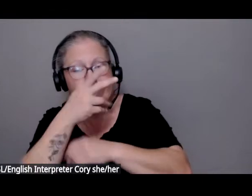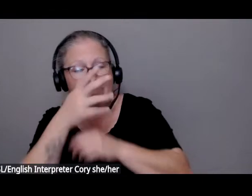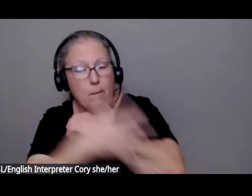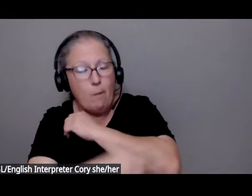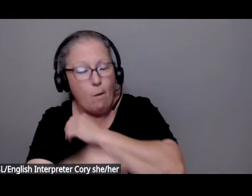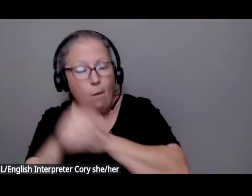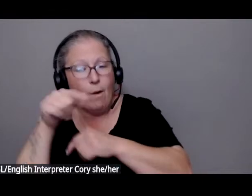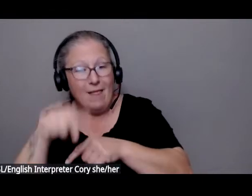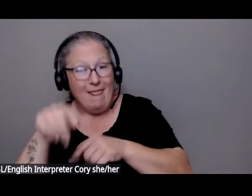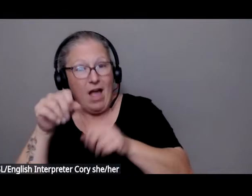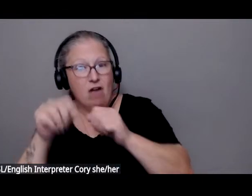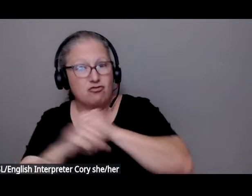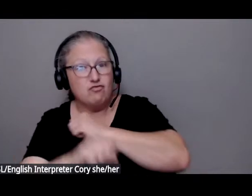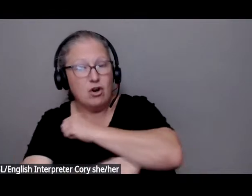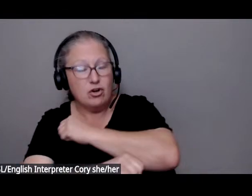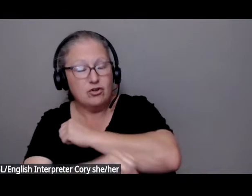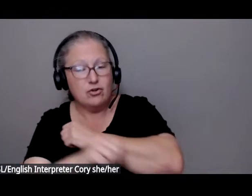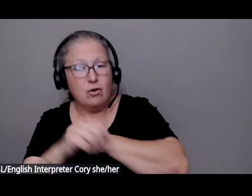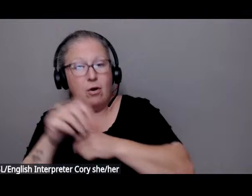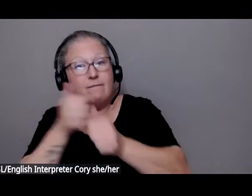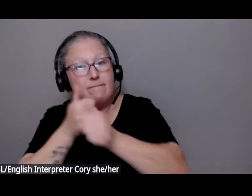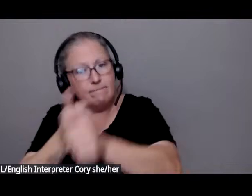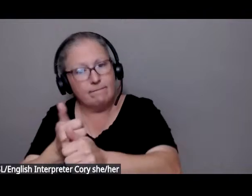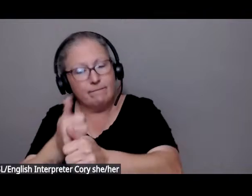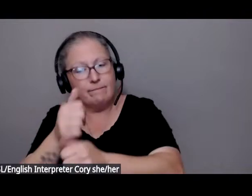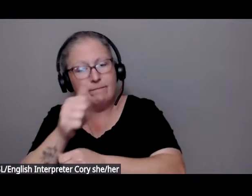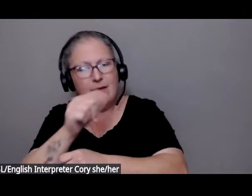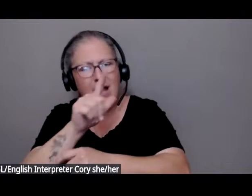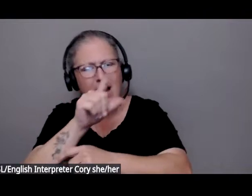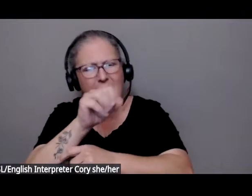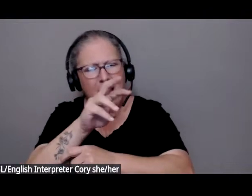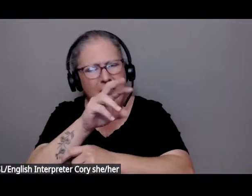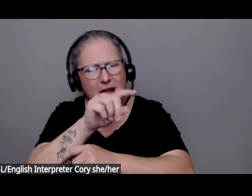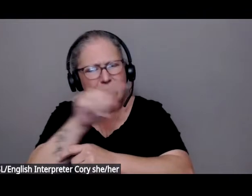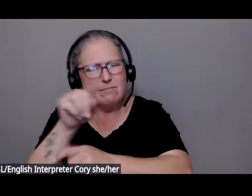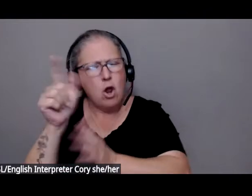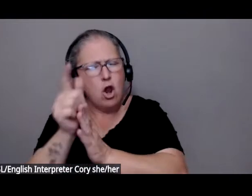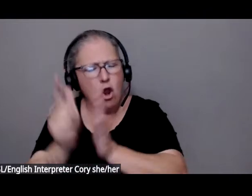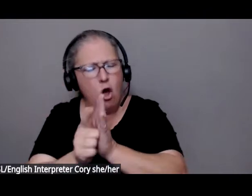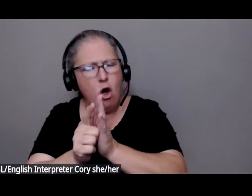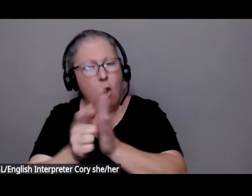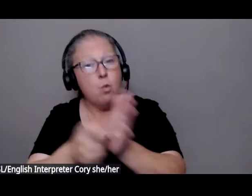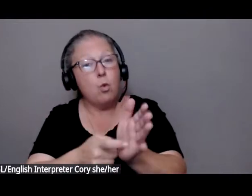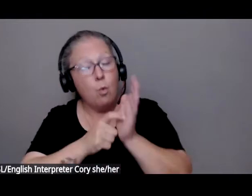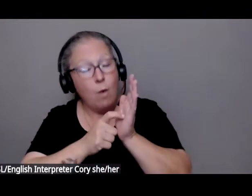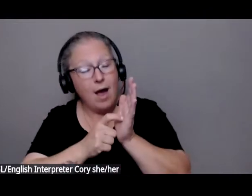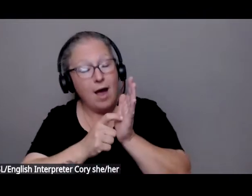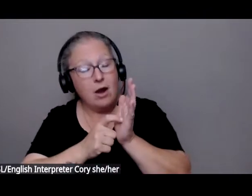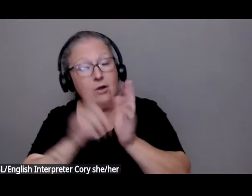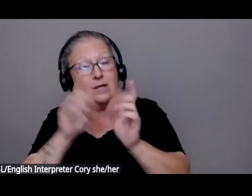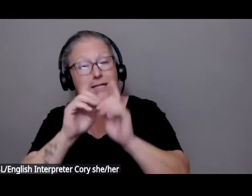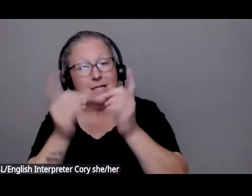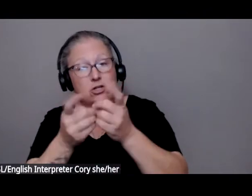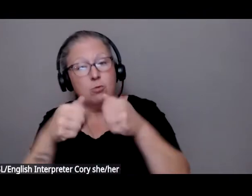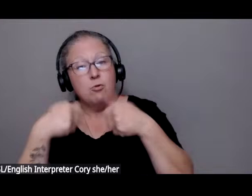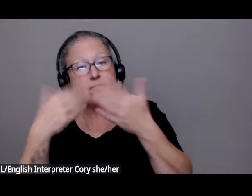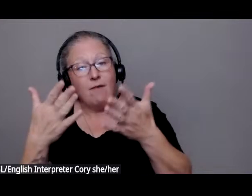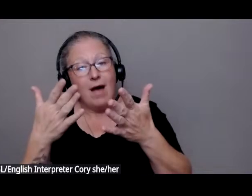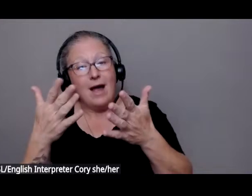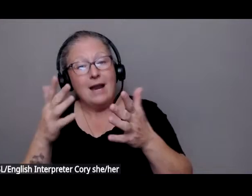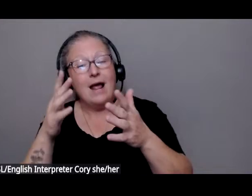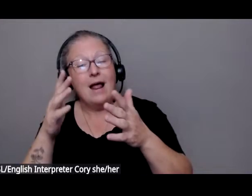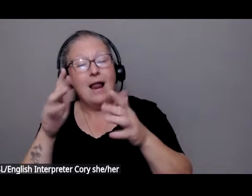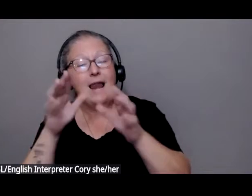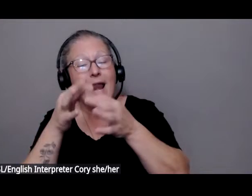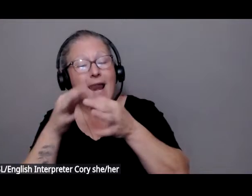our district was in compliance with the Lau versus Nichols law, which requires districts to provide a language acquisition